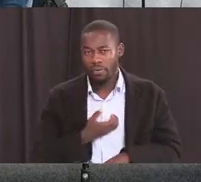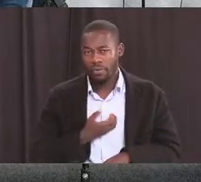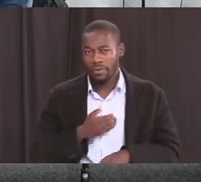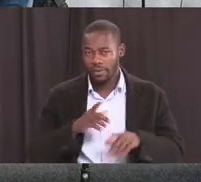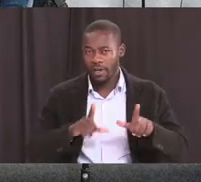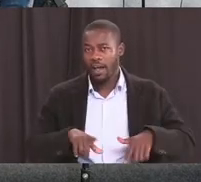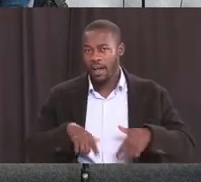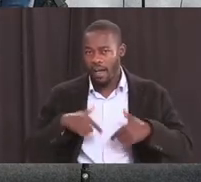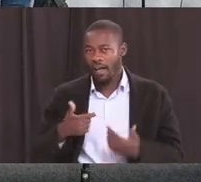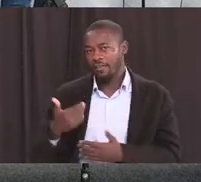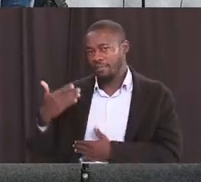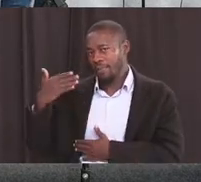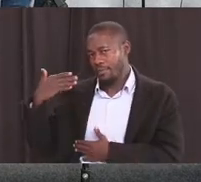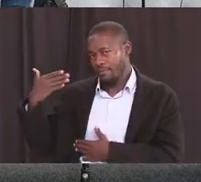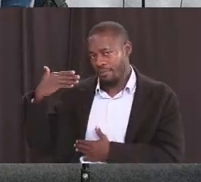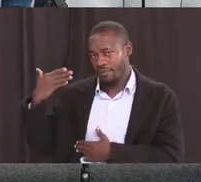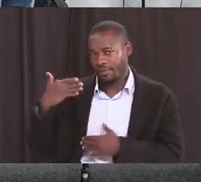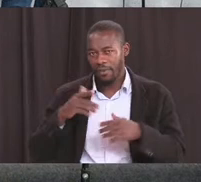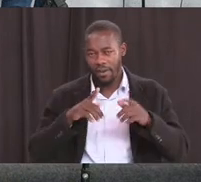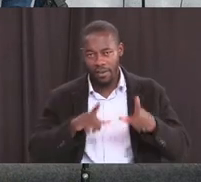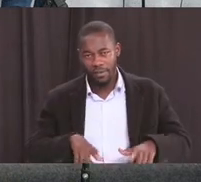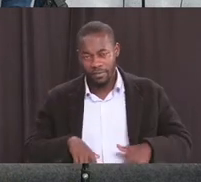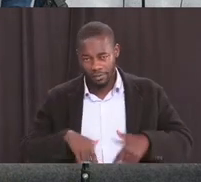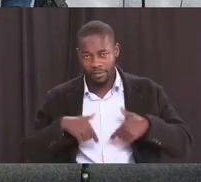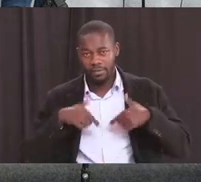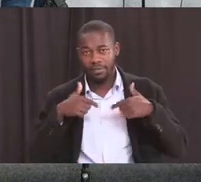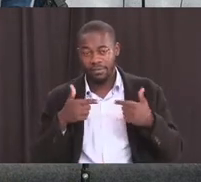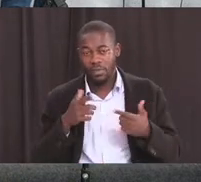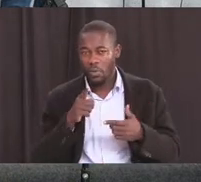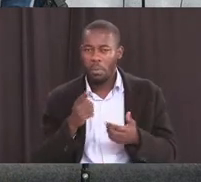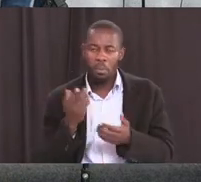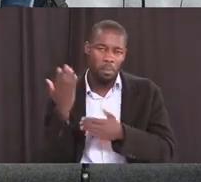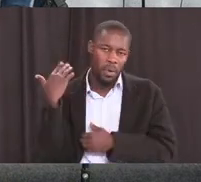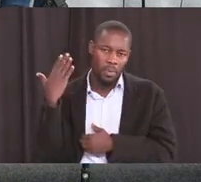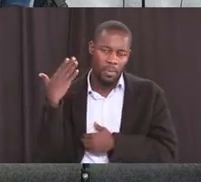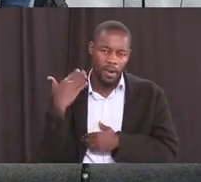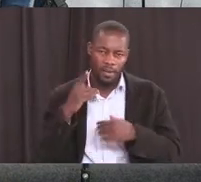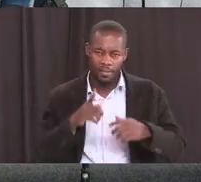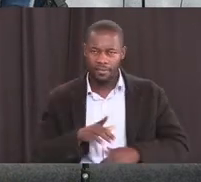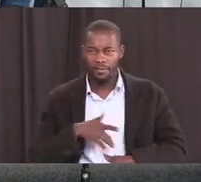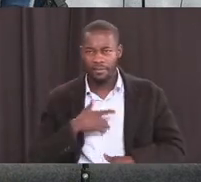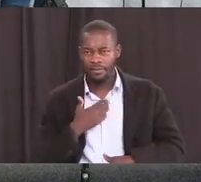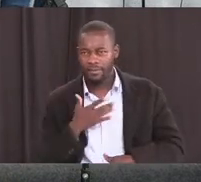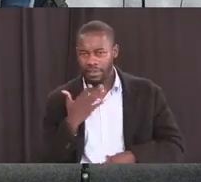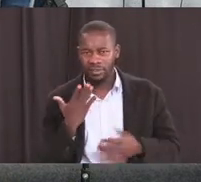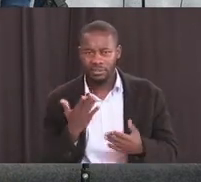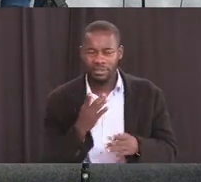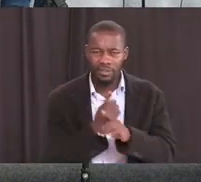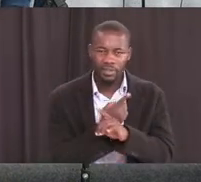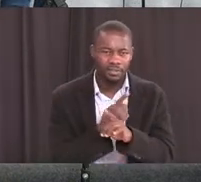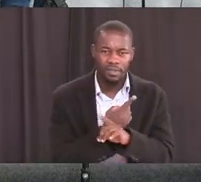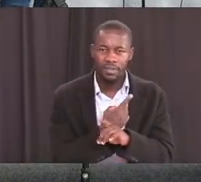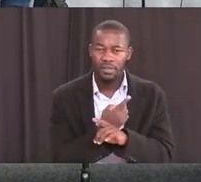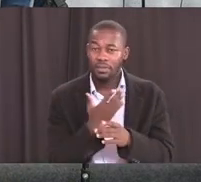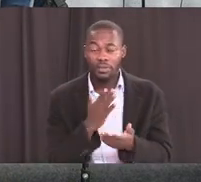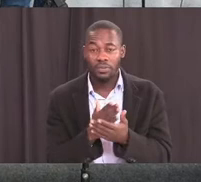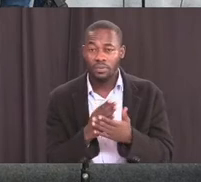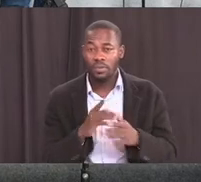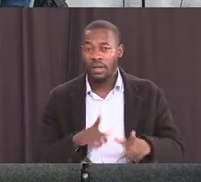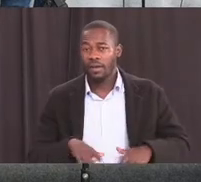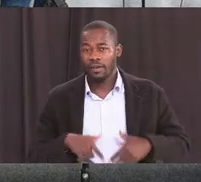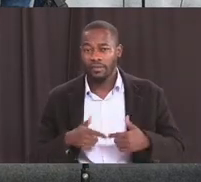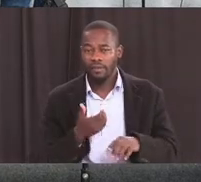haven't quite released the old life or you felt gripped by the old life, and just